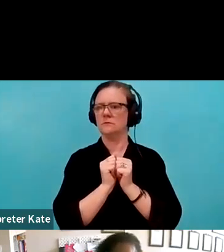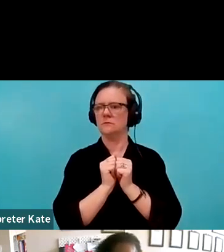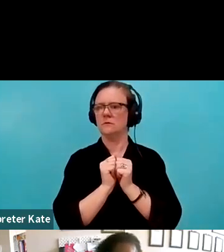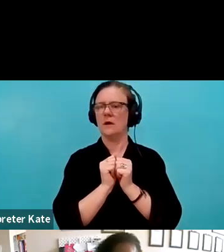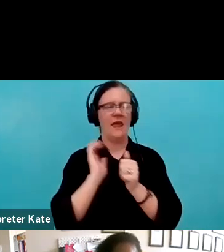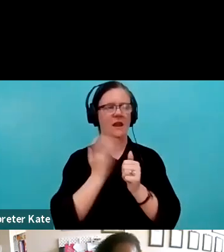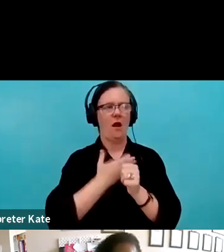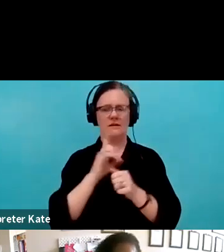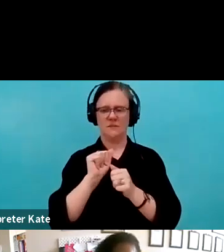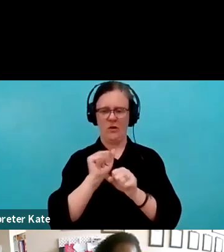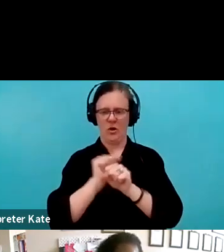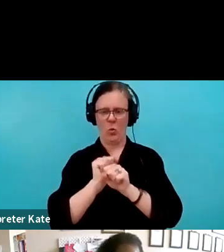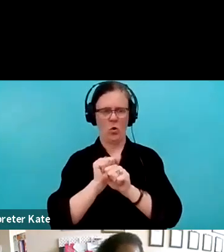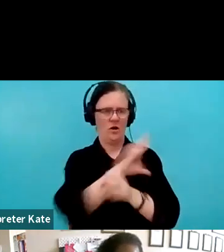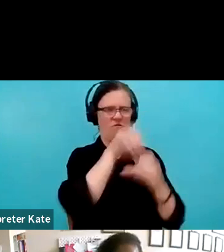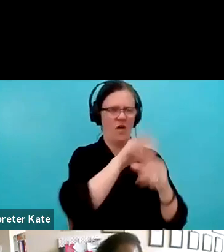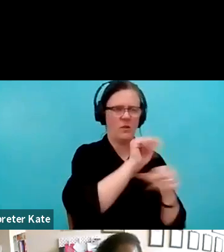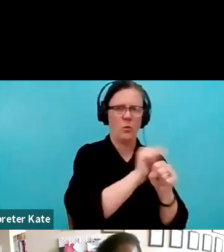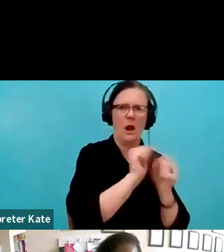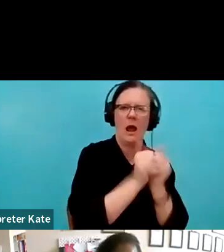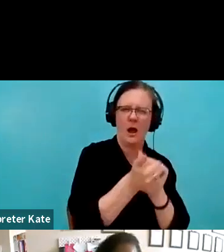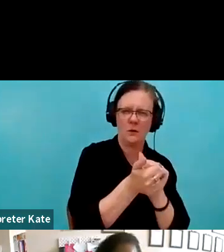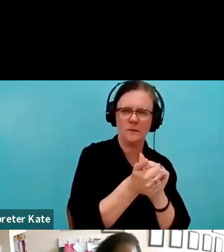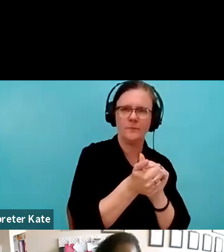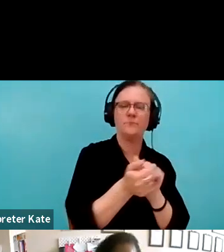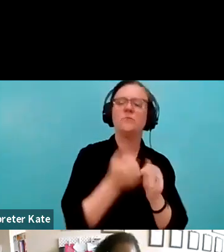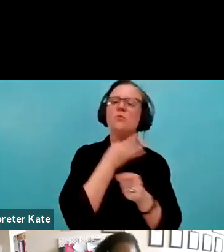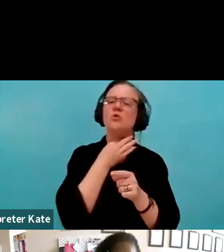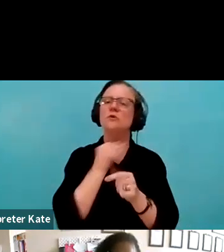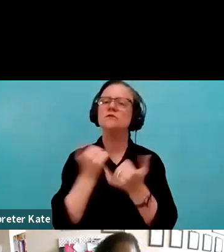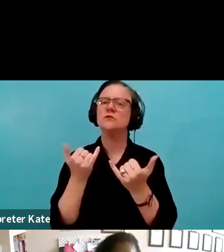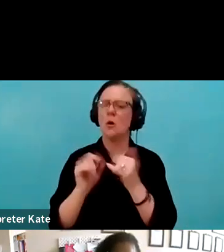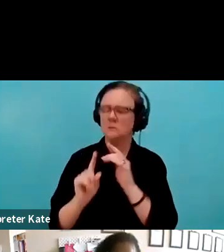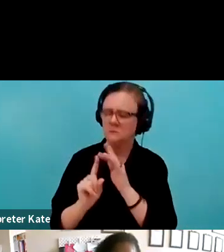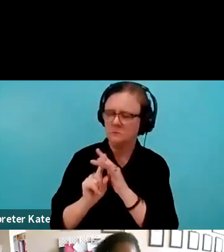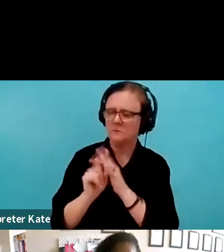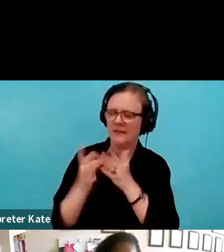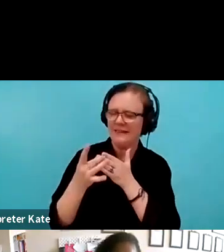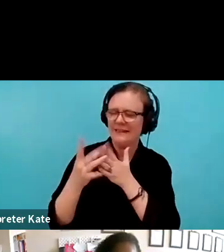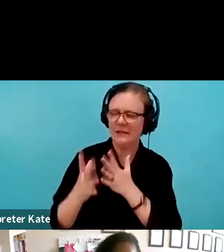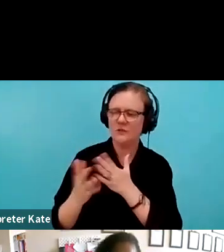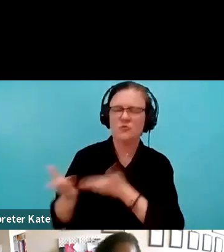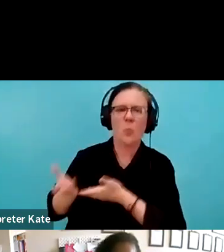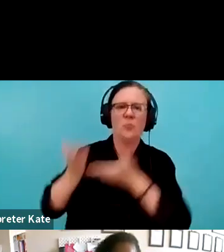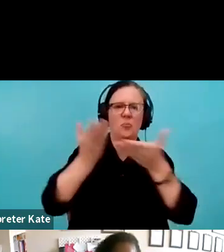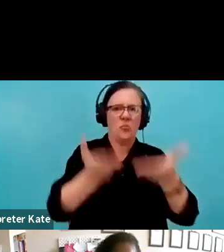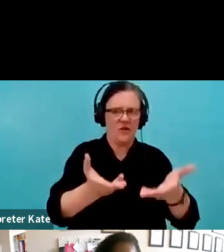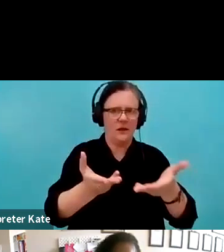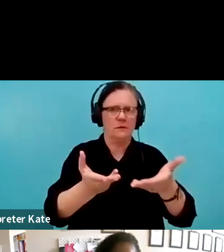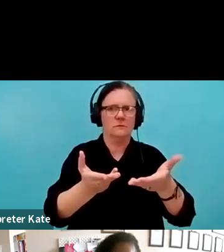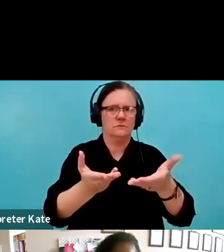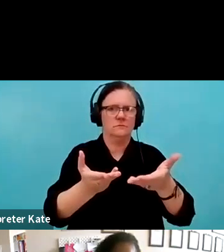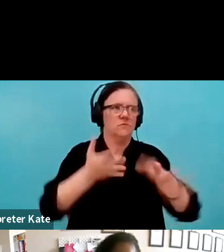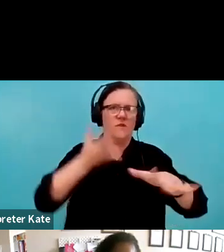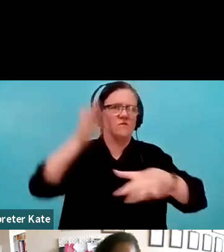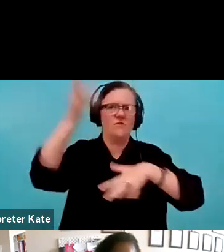that work? But what do you hope that today's emerging leaders with disabilities will bring to that, those future